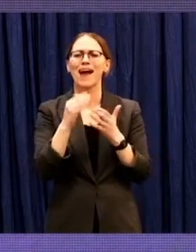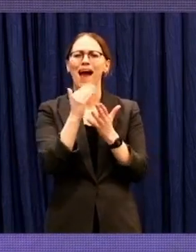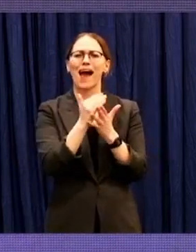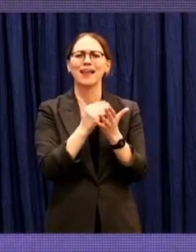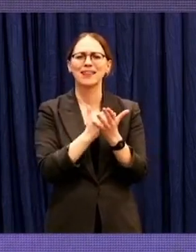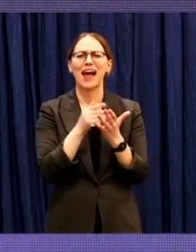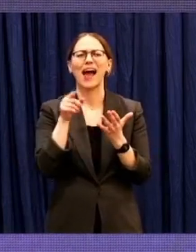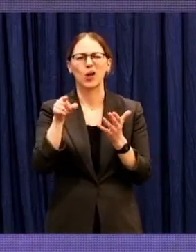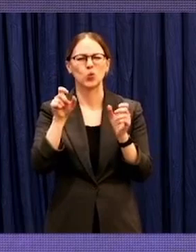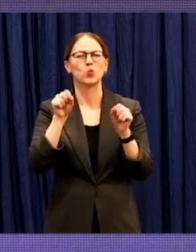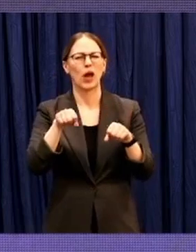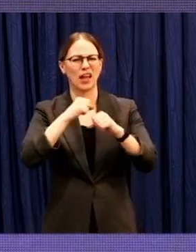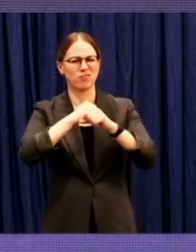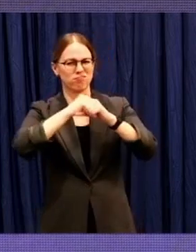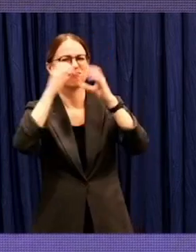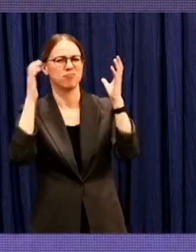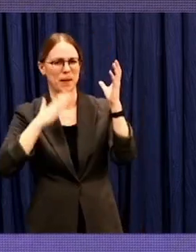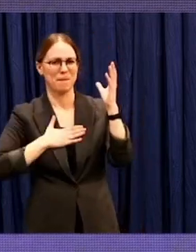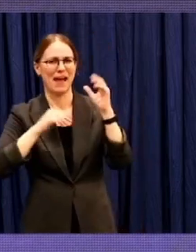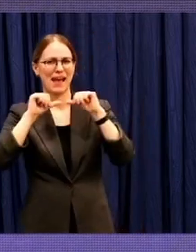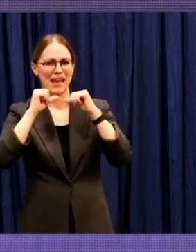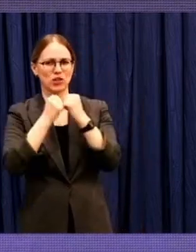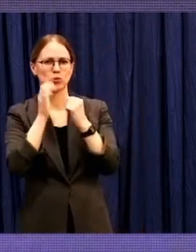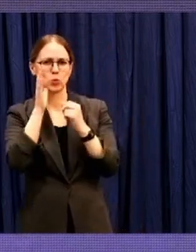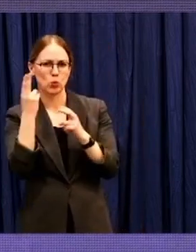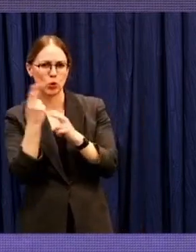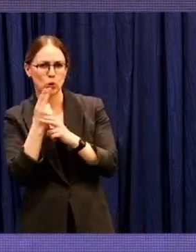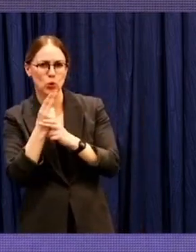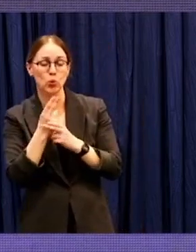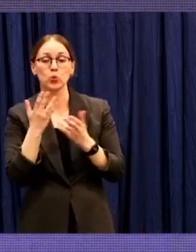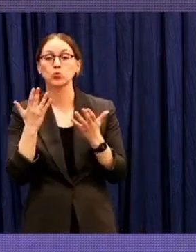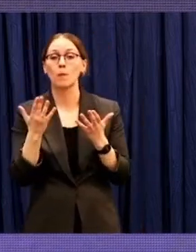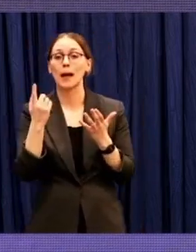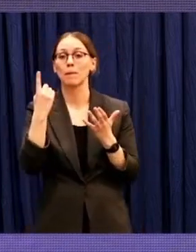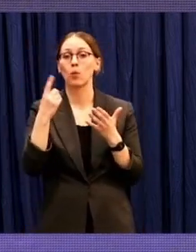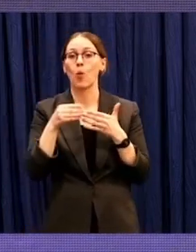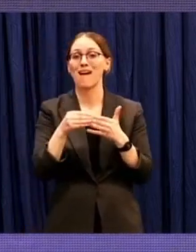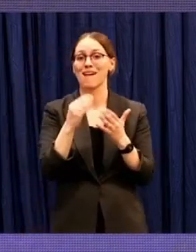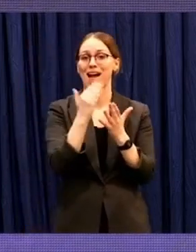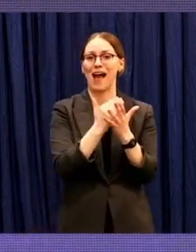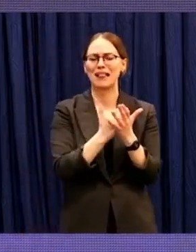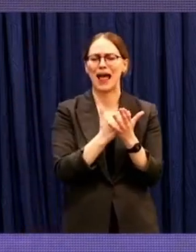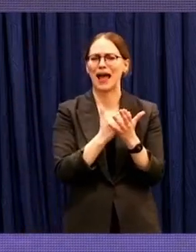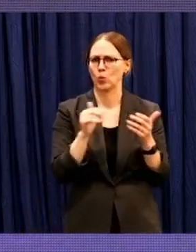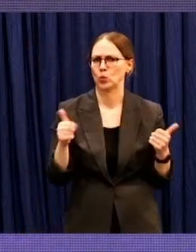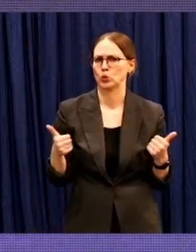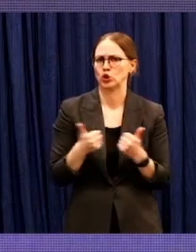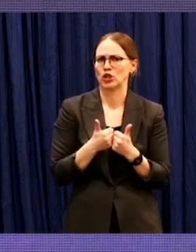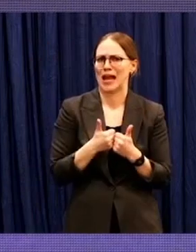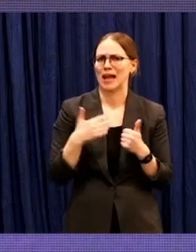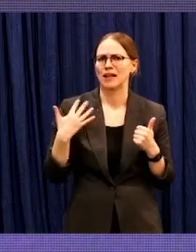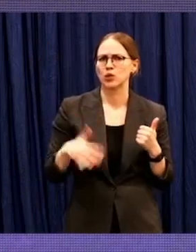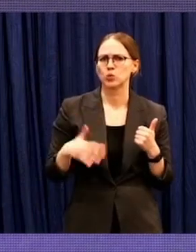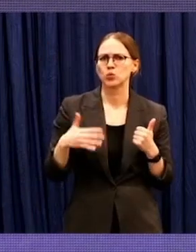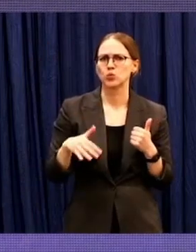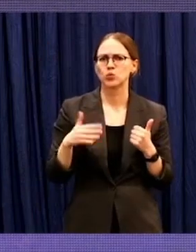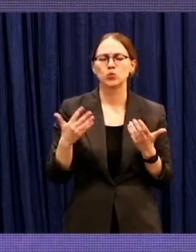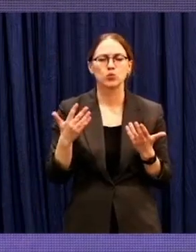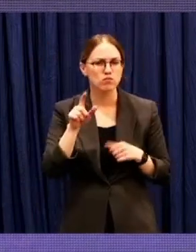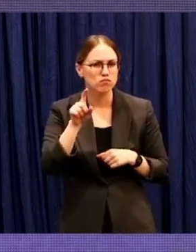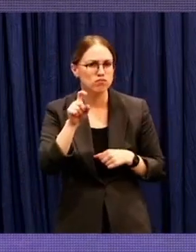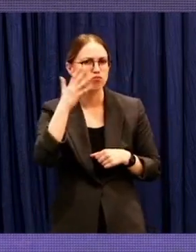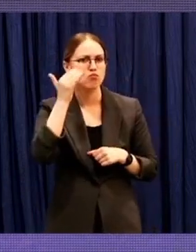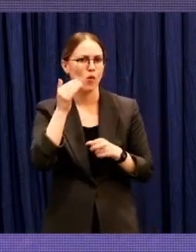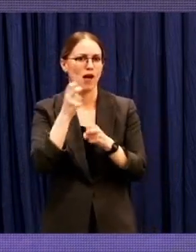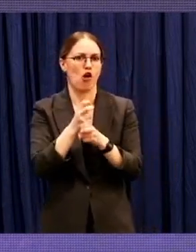agency implementing, or that you would see being a challenge to your agency, and why would it be hard for you to follow such